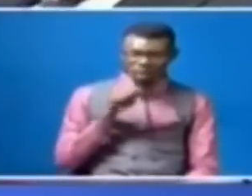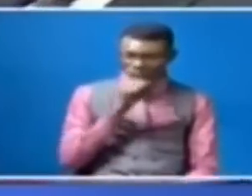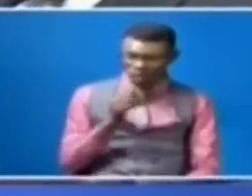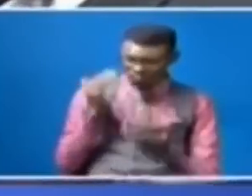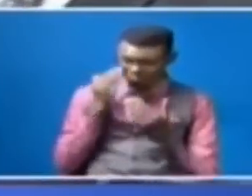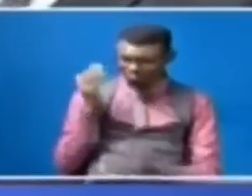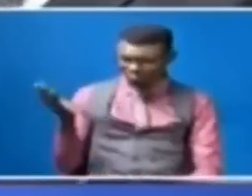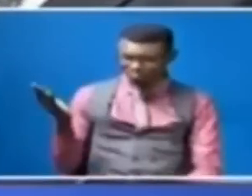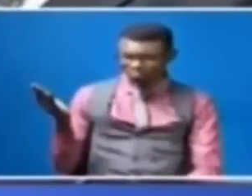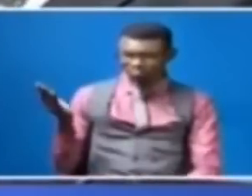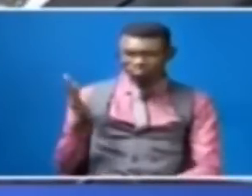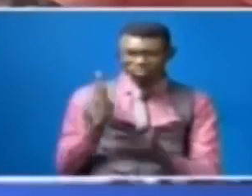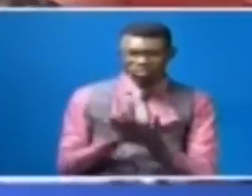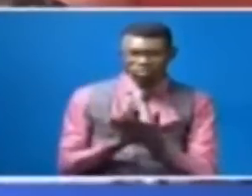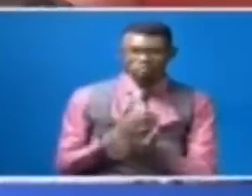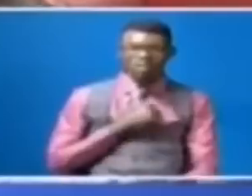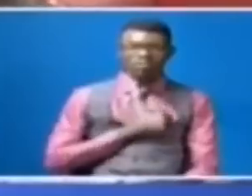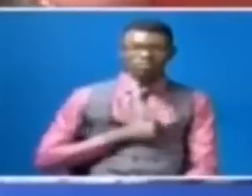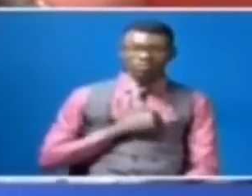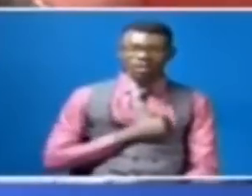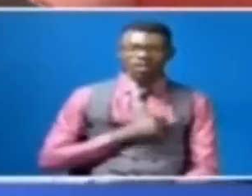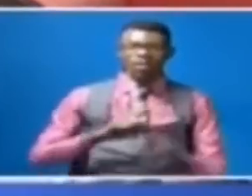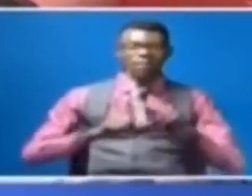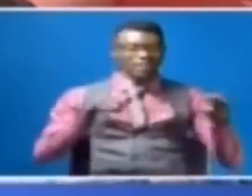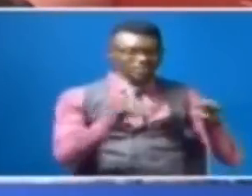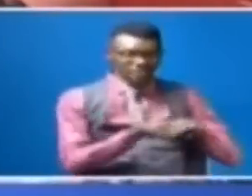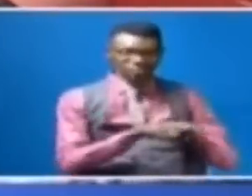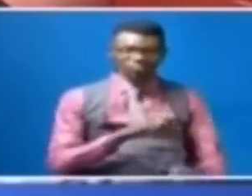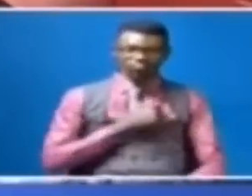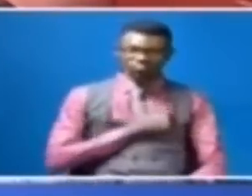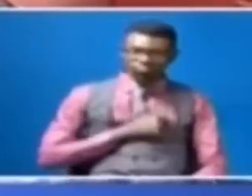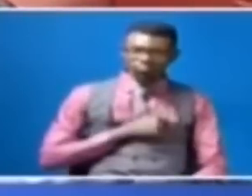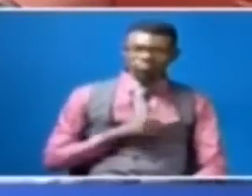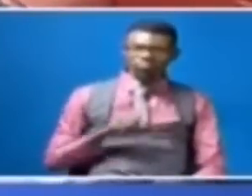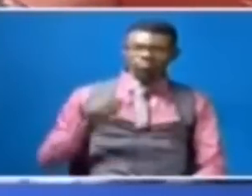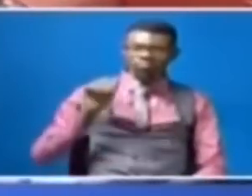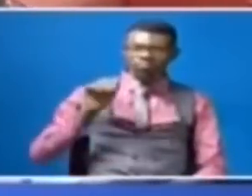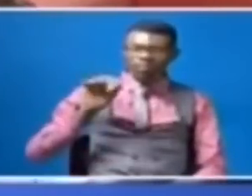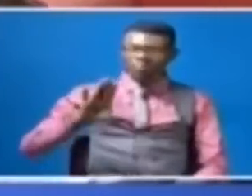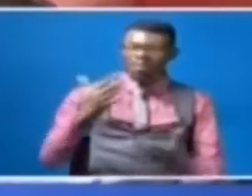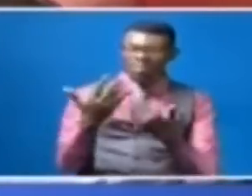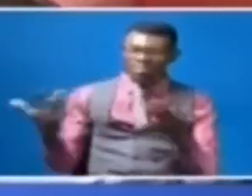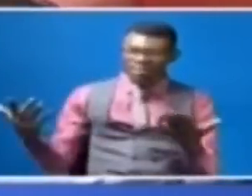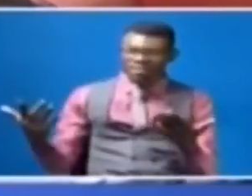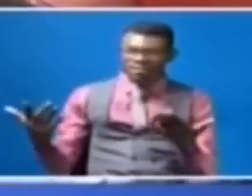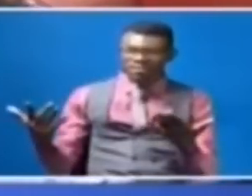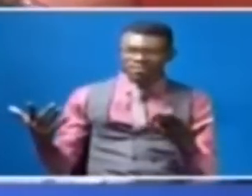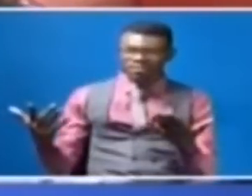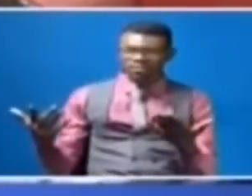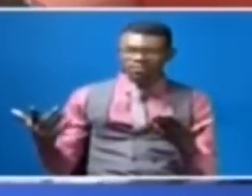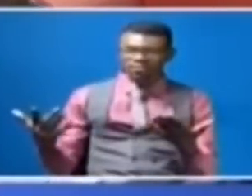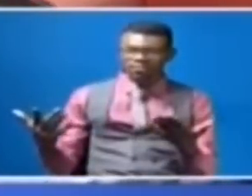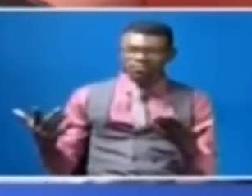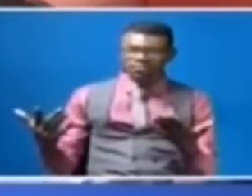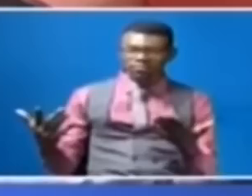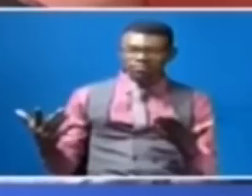It's unfortunate, but it's also unfortunate that his property appears to be among the ones which are being